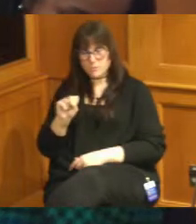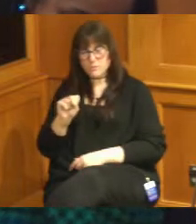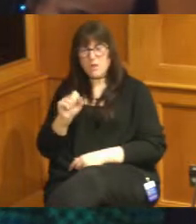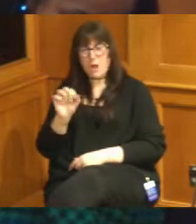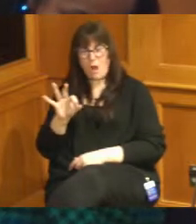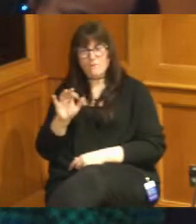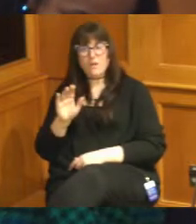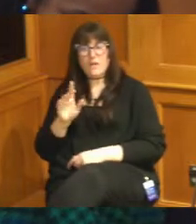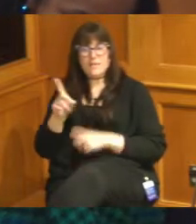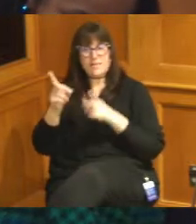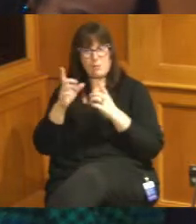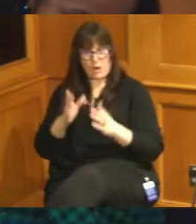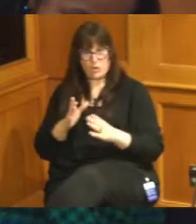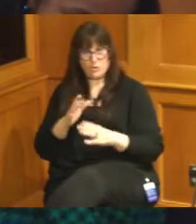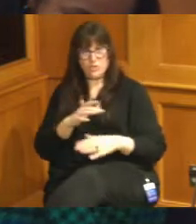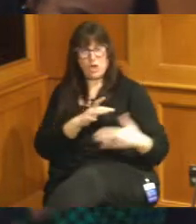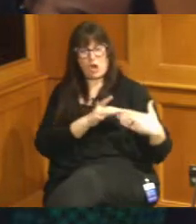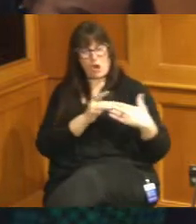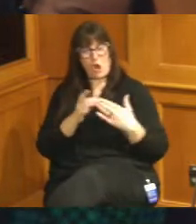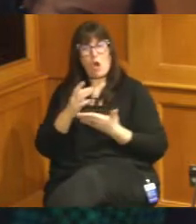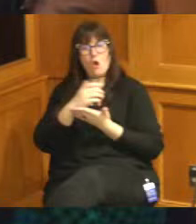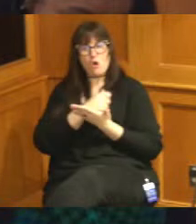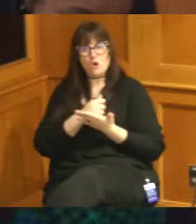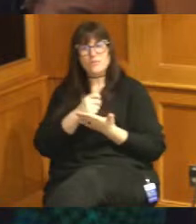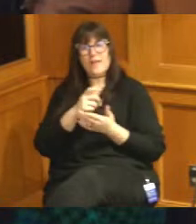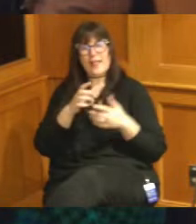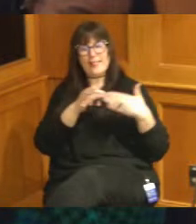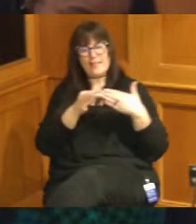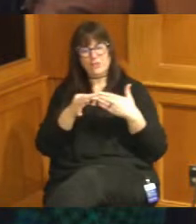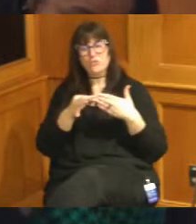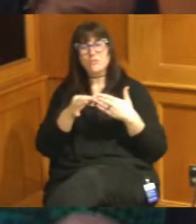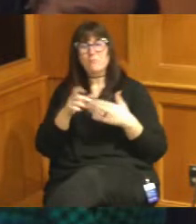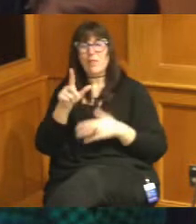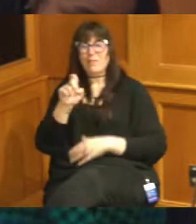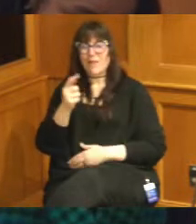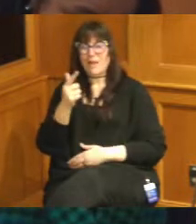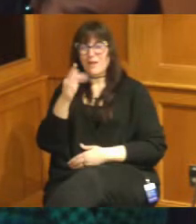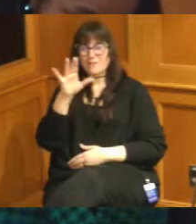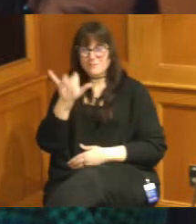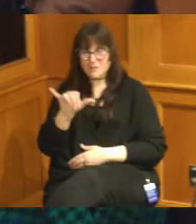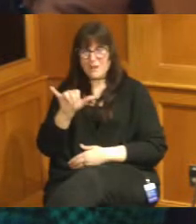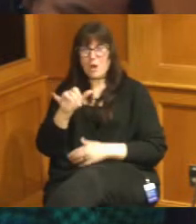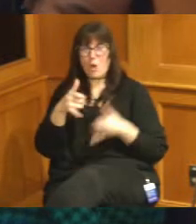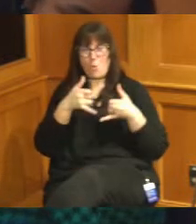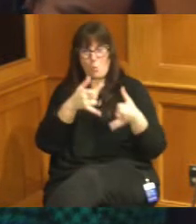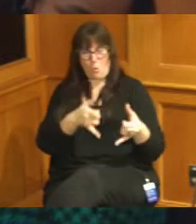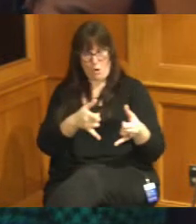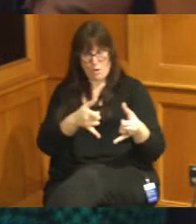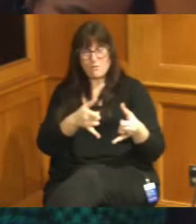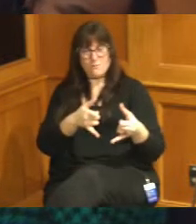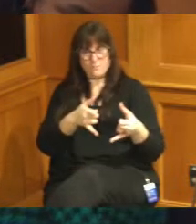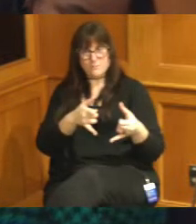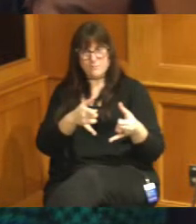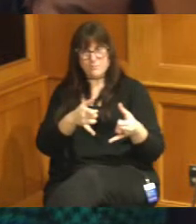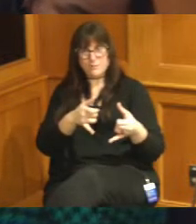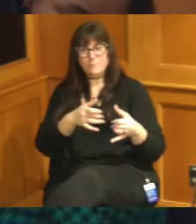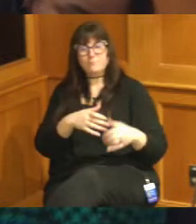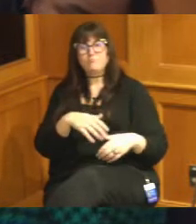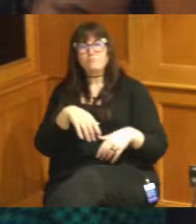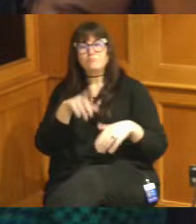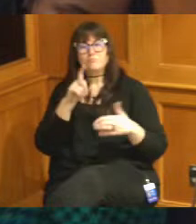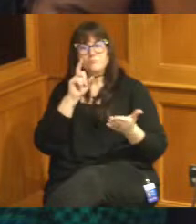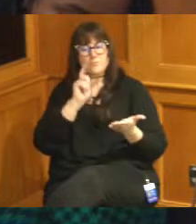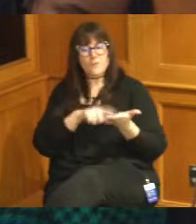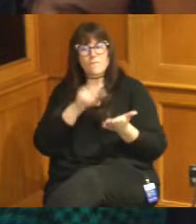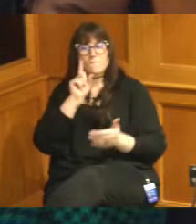Alsop earned a Leadership Legacy Award and was named a Visionary Board Leader by the Leadership Council of Nonprofits